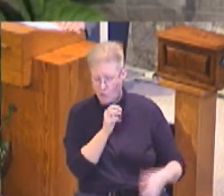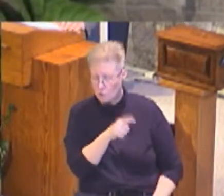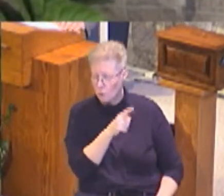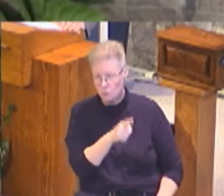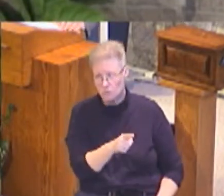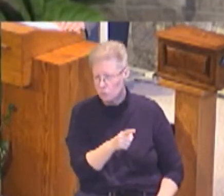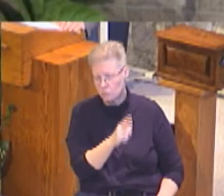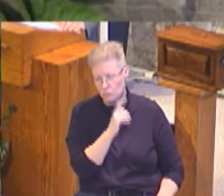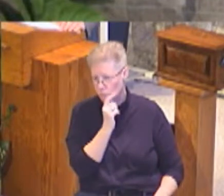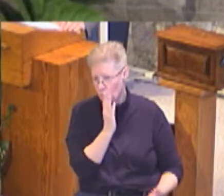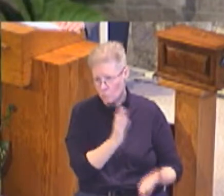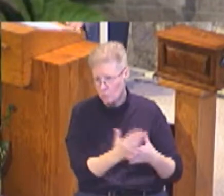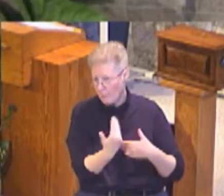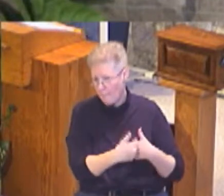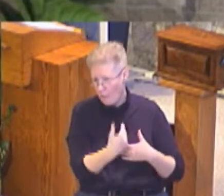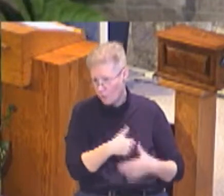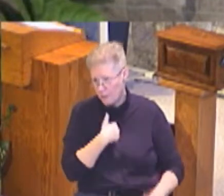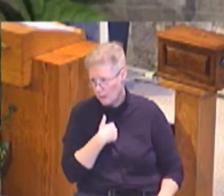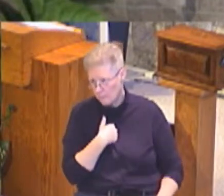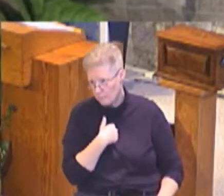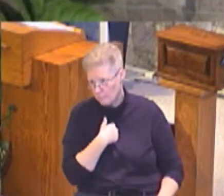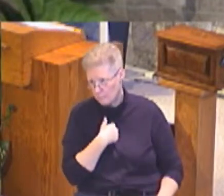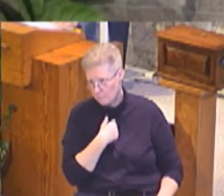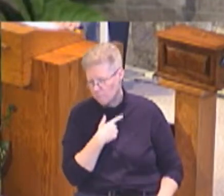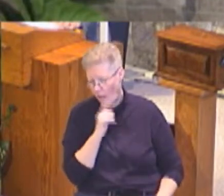alone." So